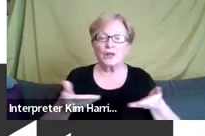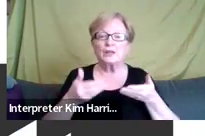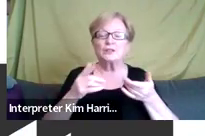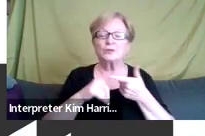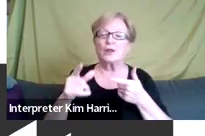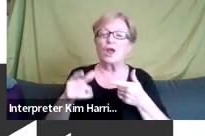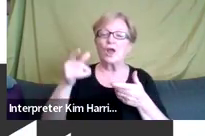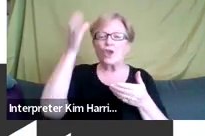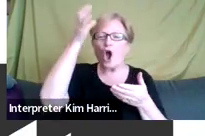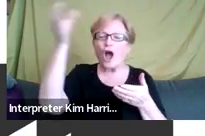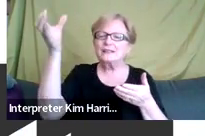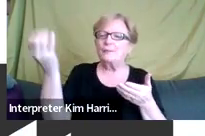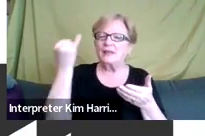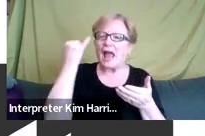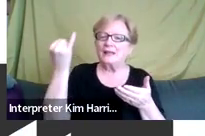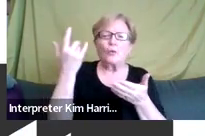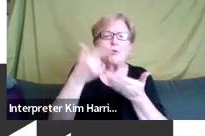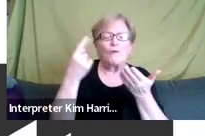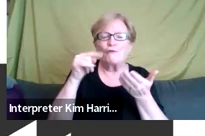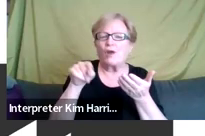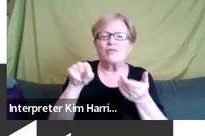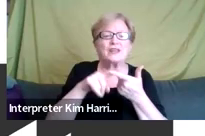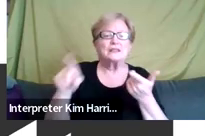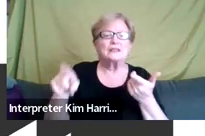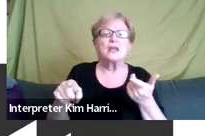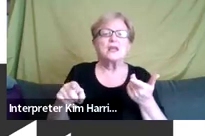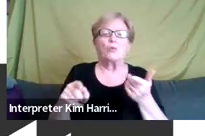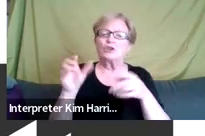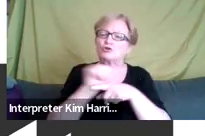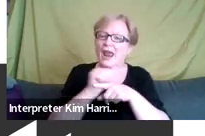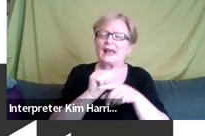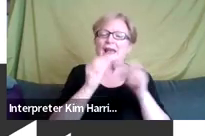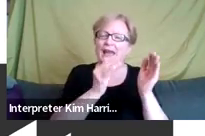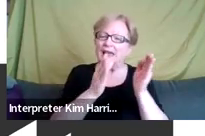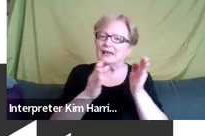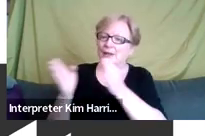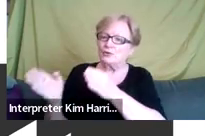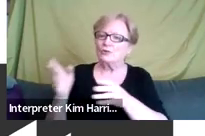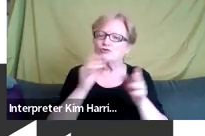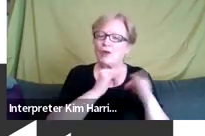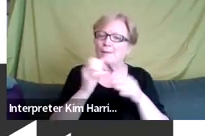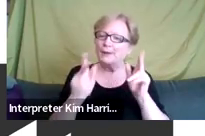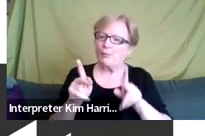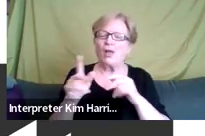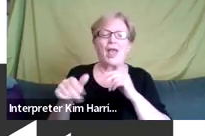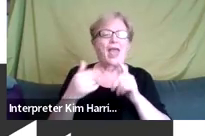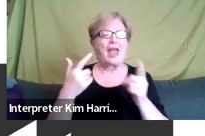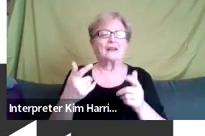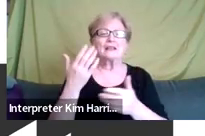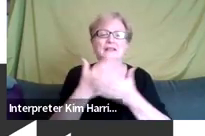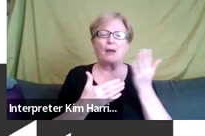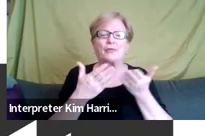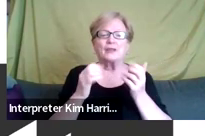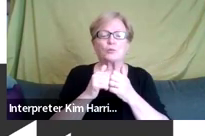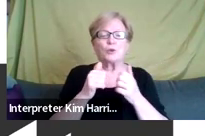that our programs train organizations and individuals on. What we will discuss has more in-depth training that we are unable to dive too